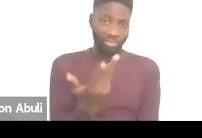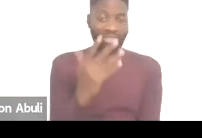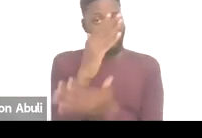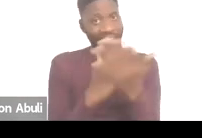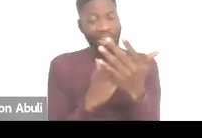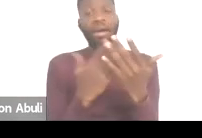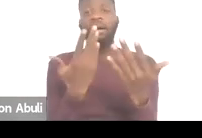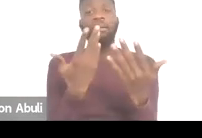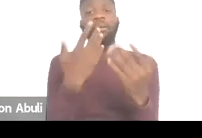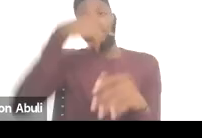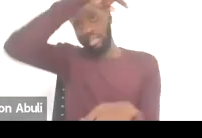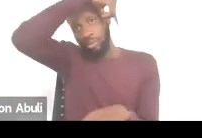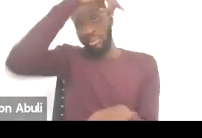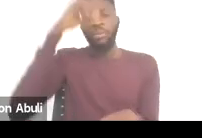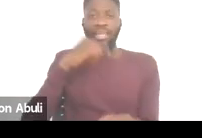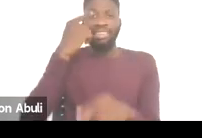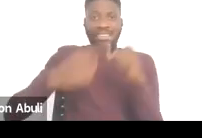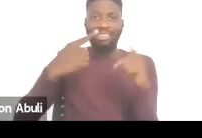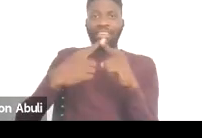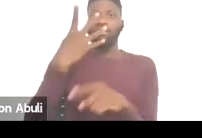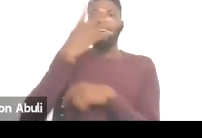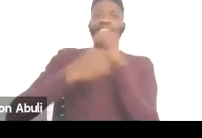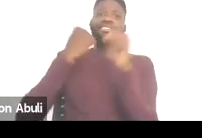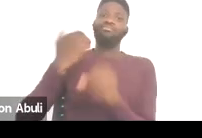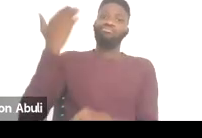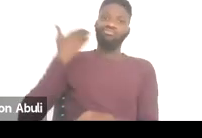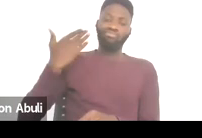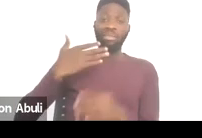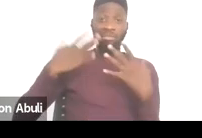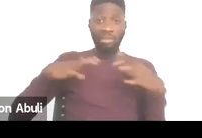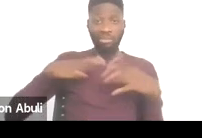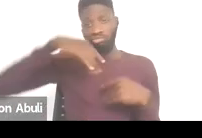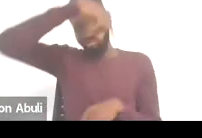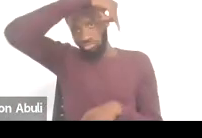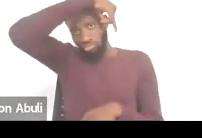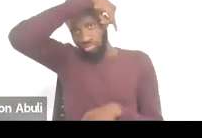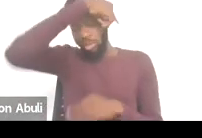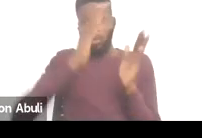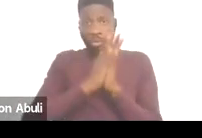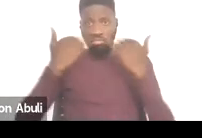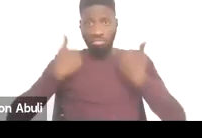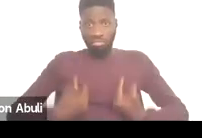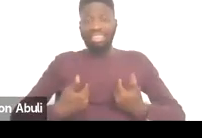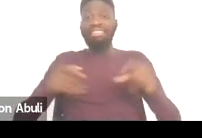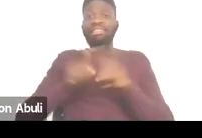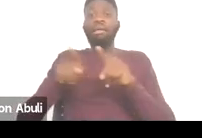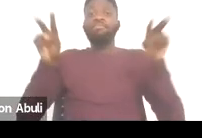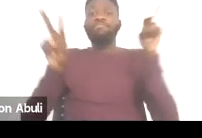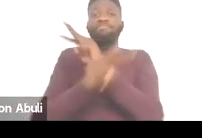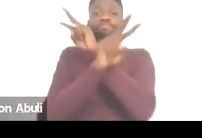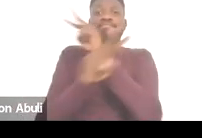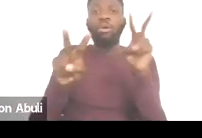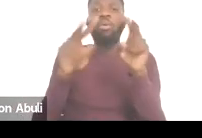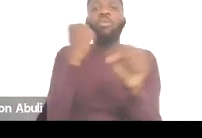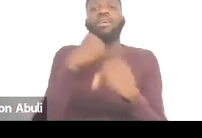4 years ago. People I graduated with still looking for work. It only tells you how much the world of work